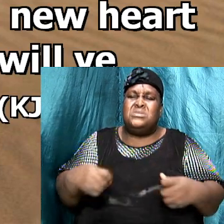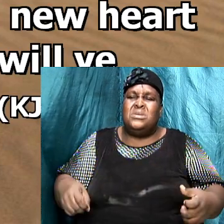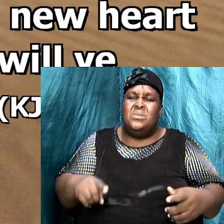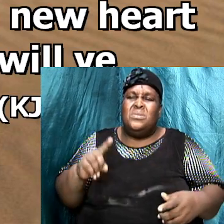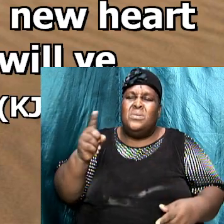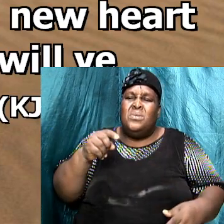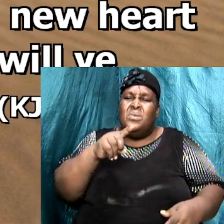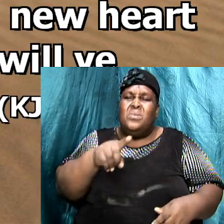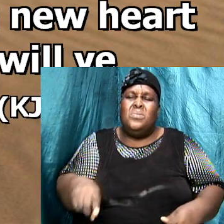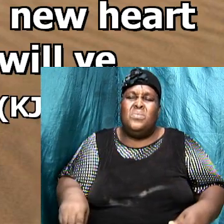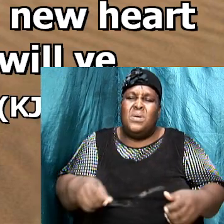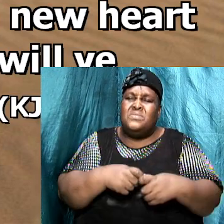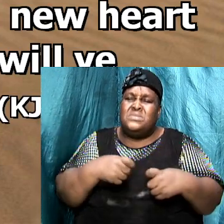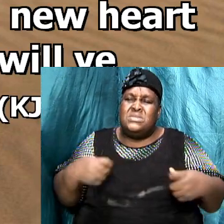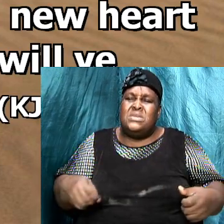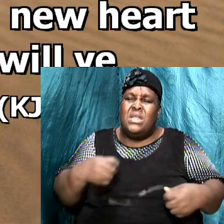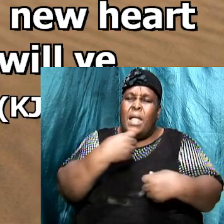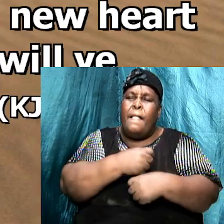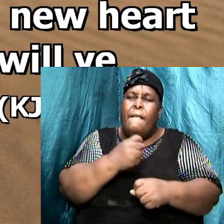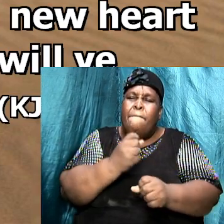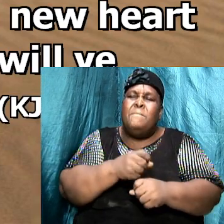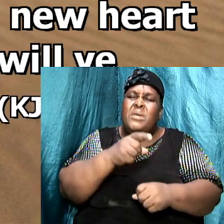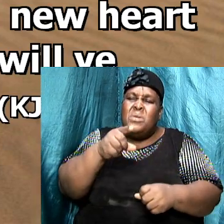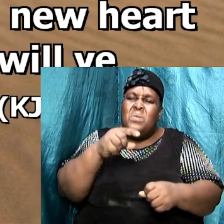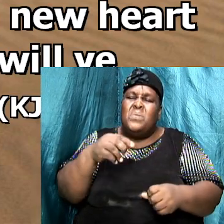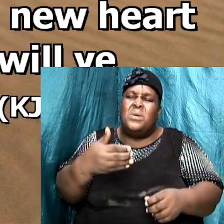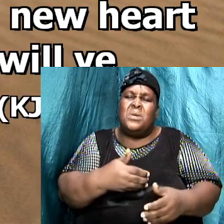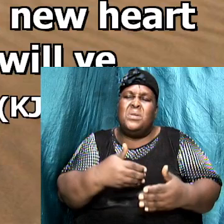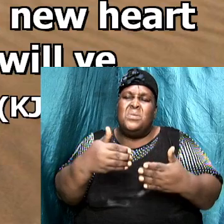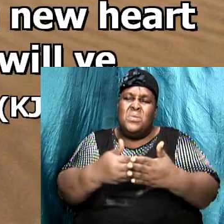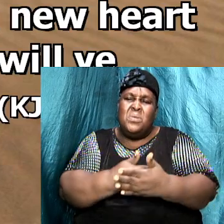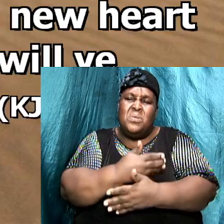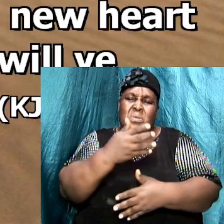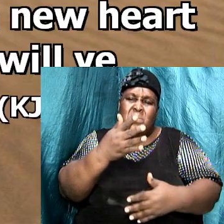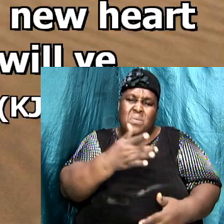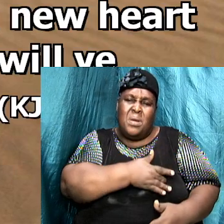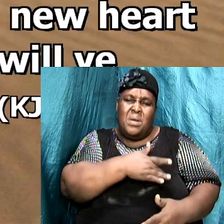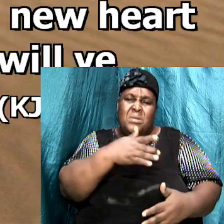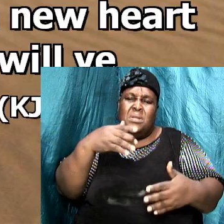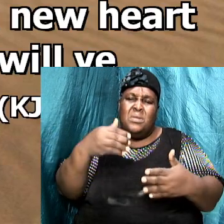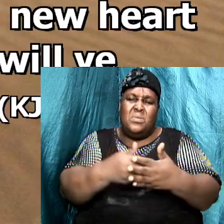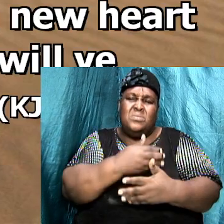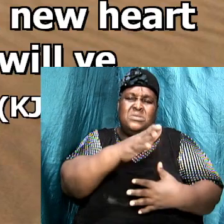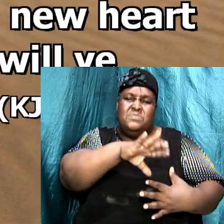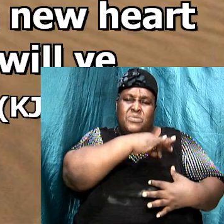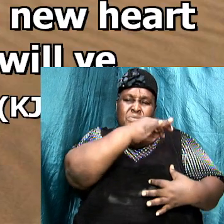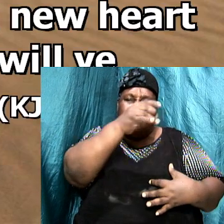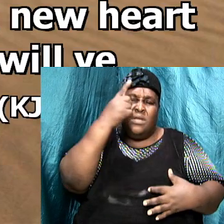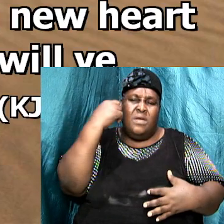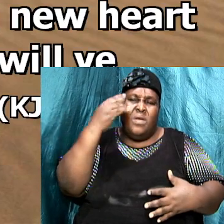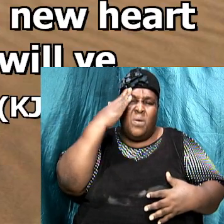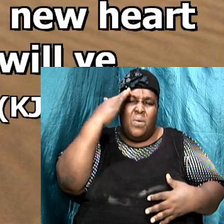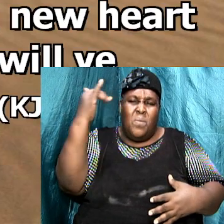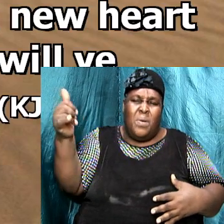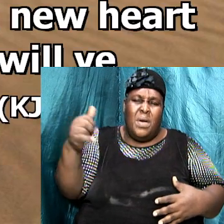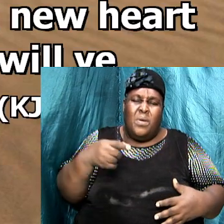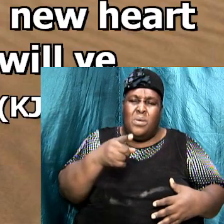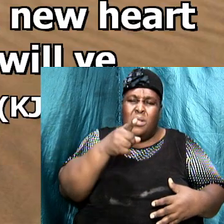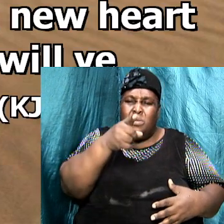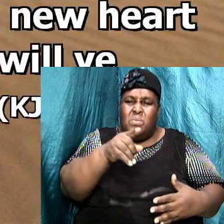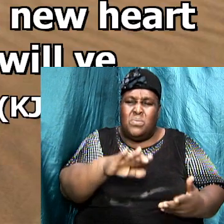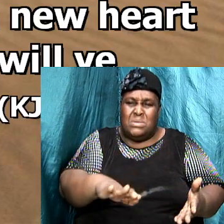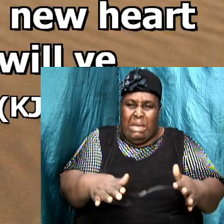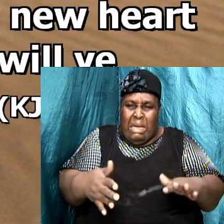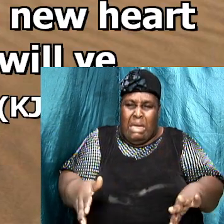have transgressed, and make you a new heart and a new spirit. For why will he